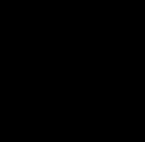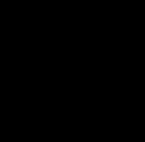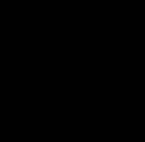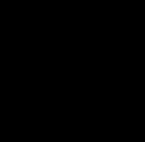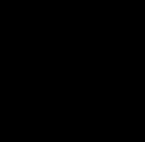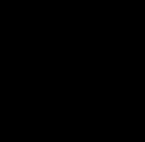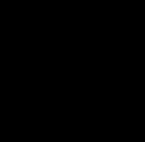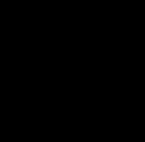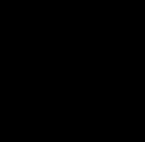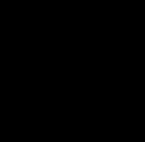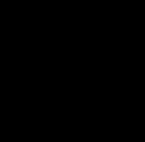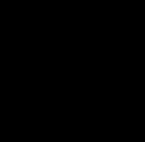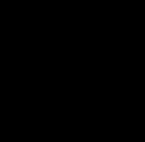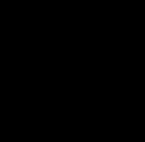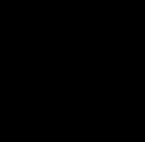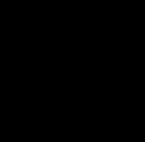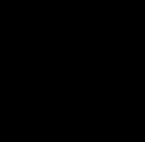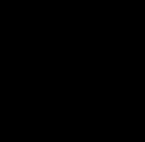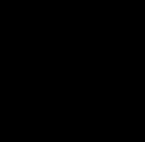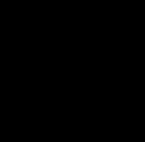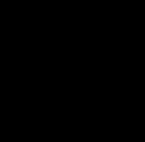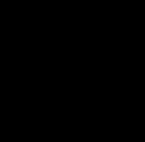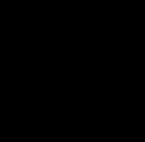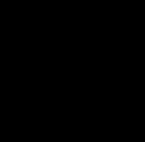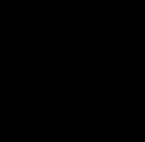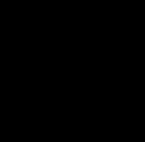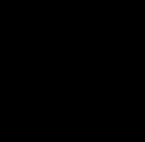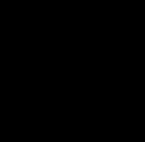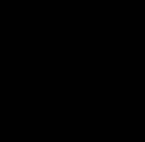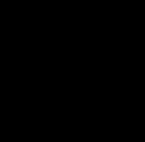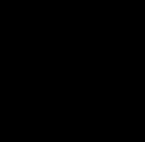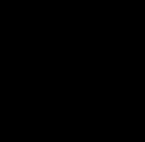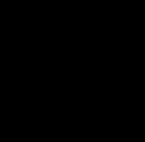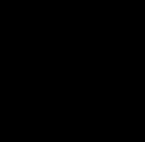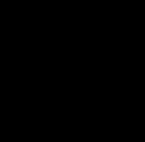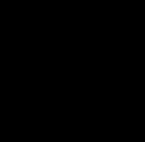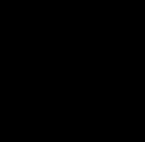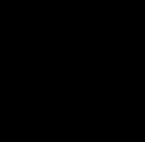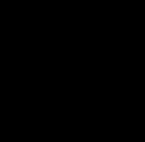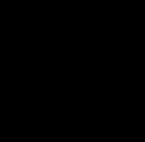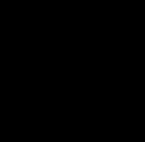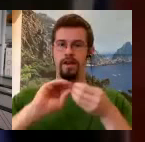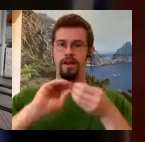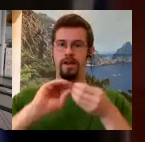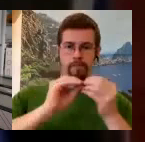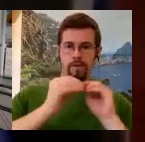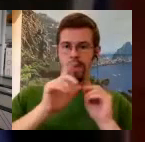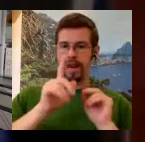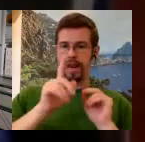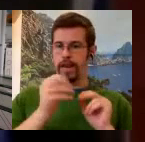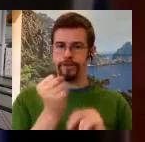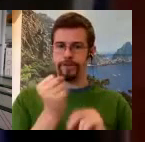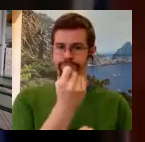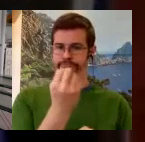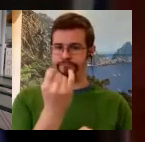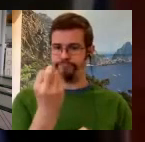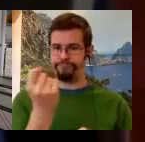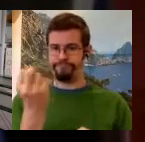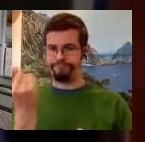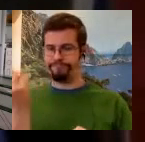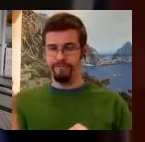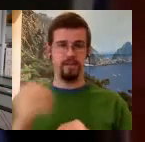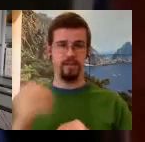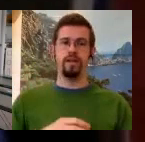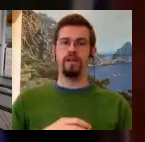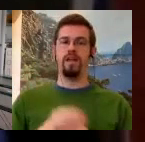characters. If you've seen it before, it's a bunch of letters, a bunch of numbers, all stringed together, and it tells you